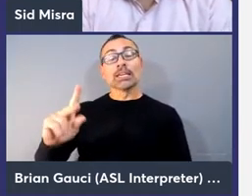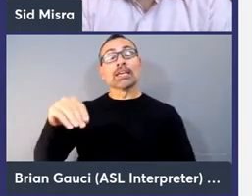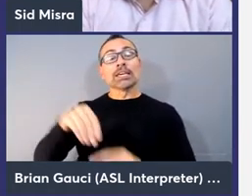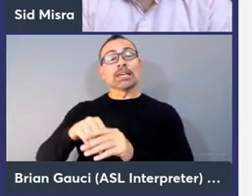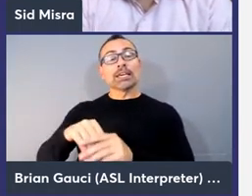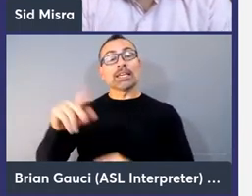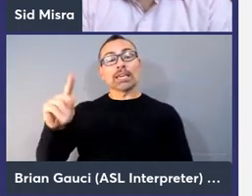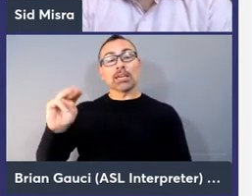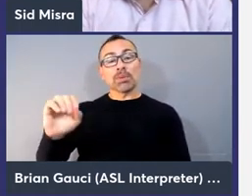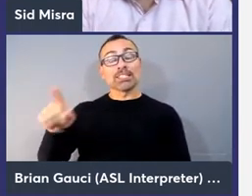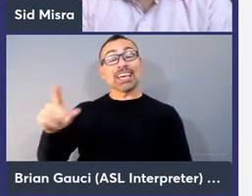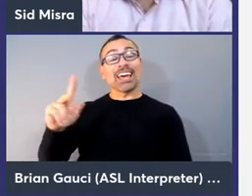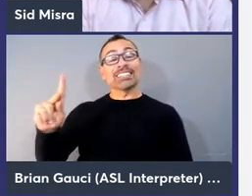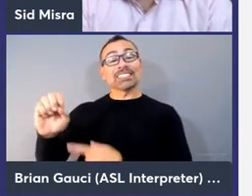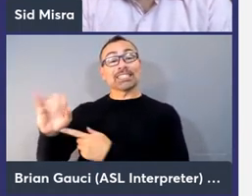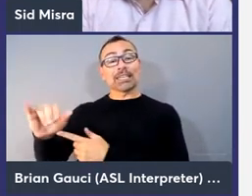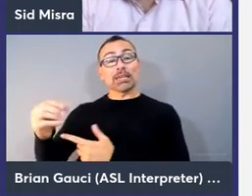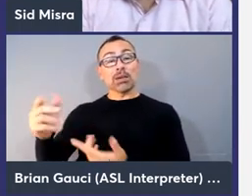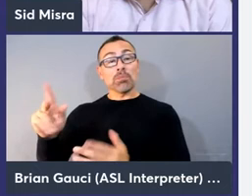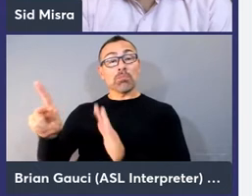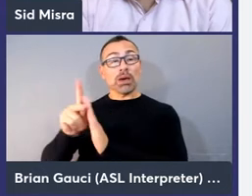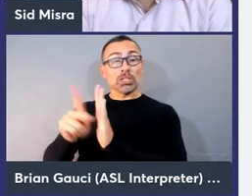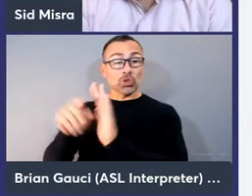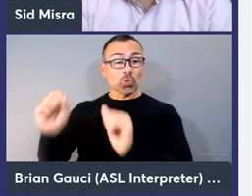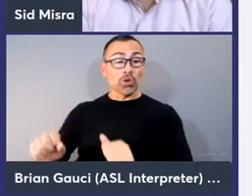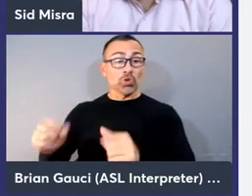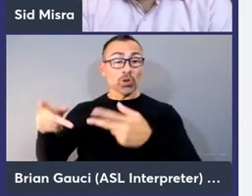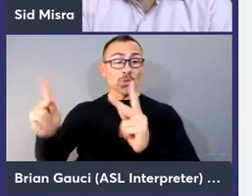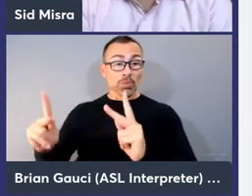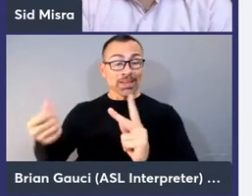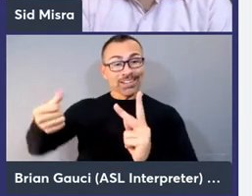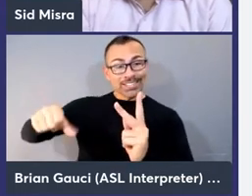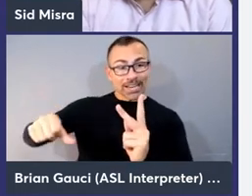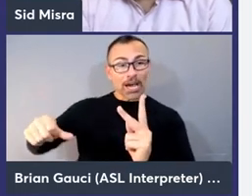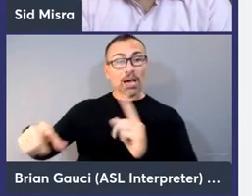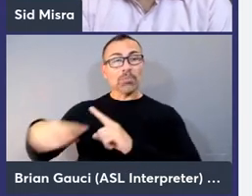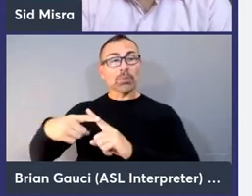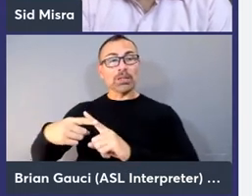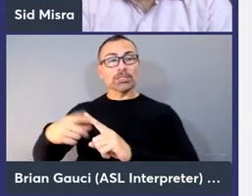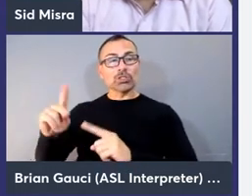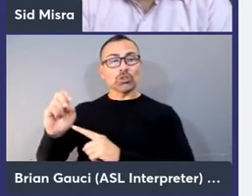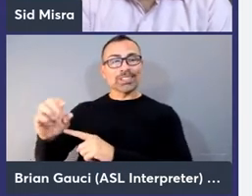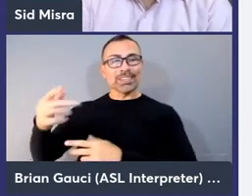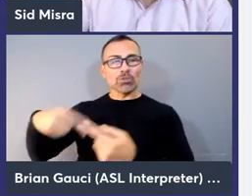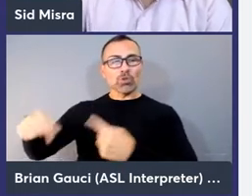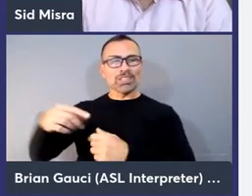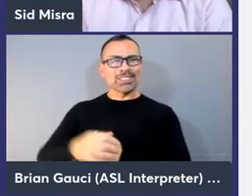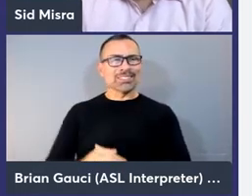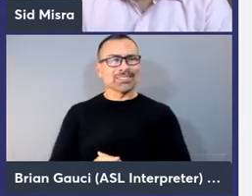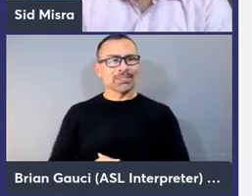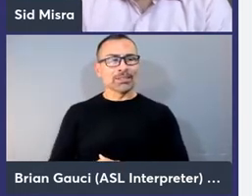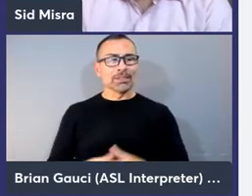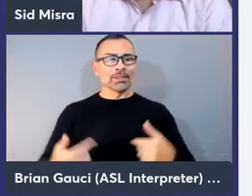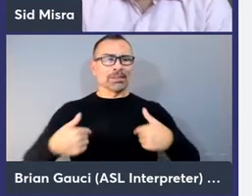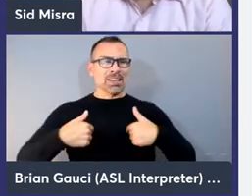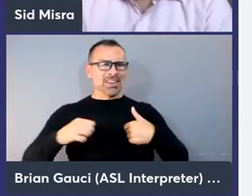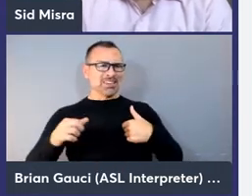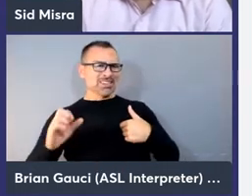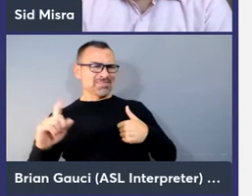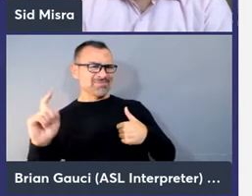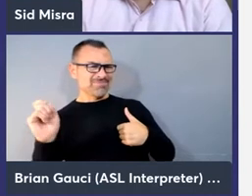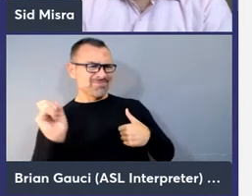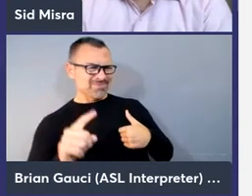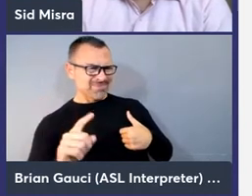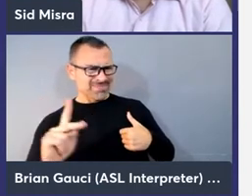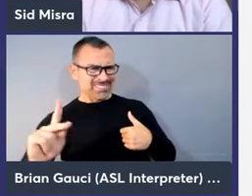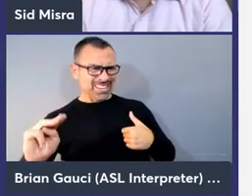permit, deny, and then also do key rotation. Sorry, I'm new here. What's KMS? It's